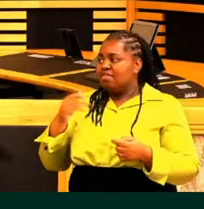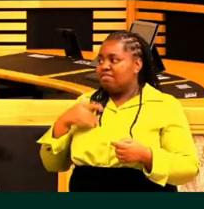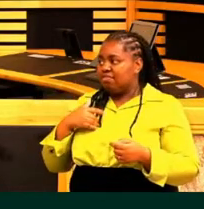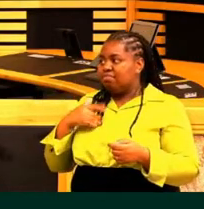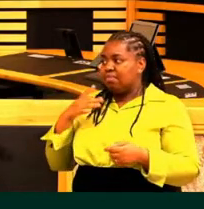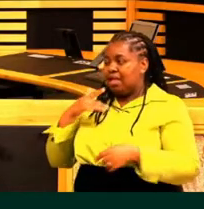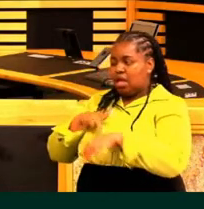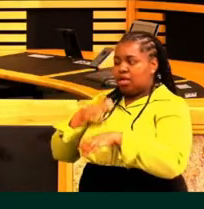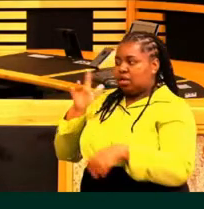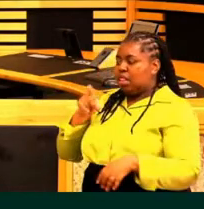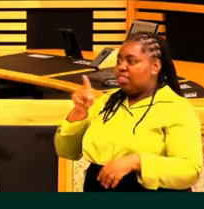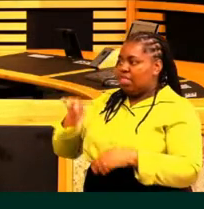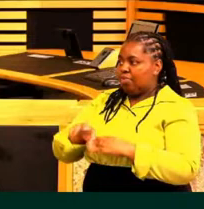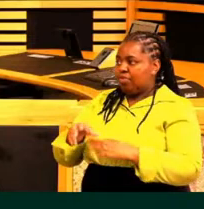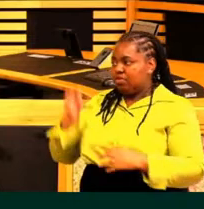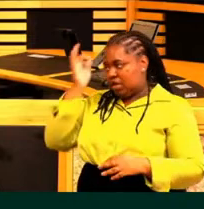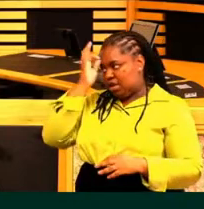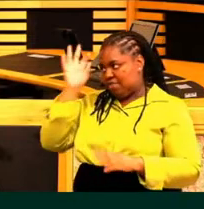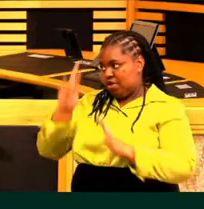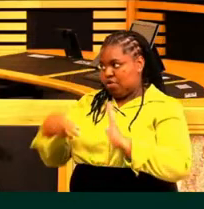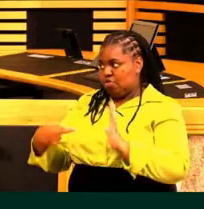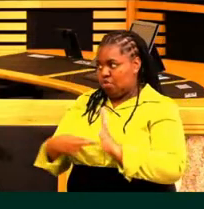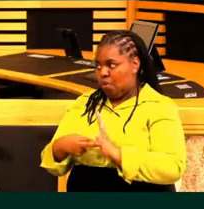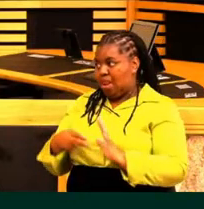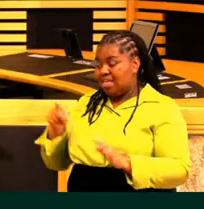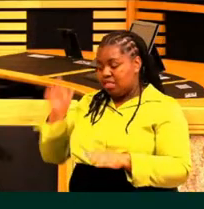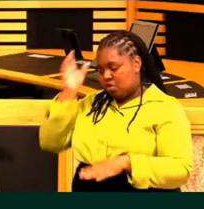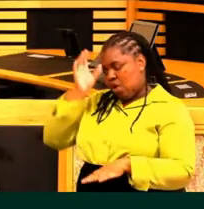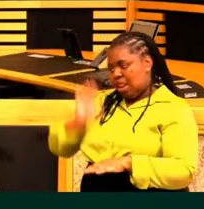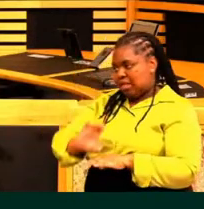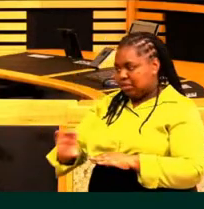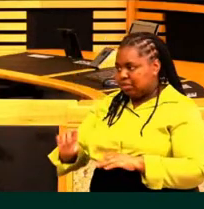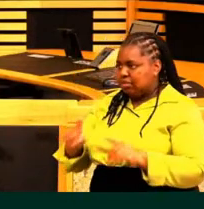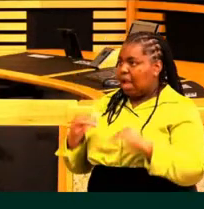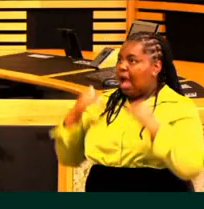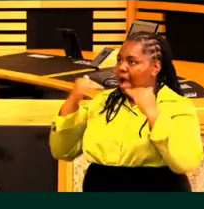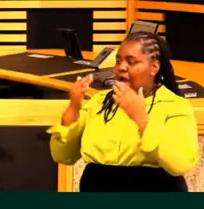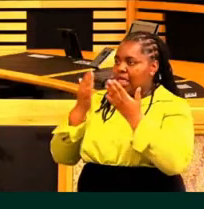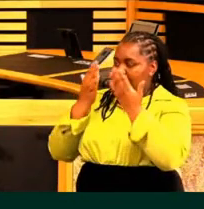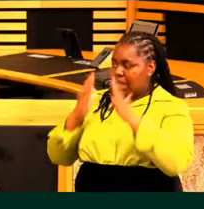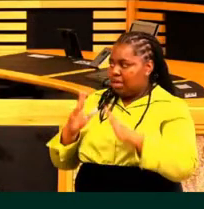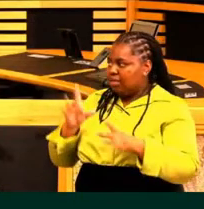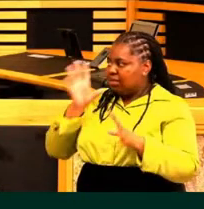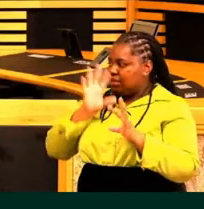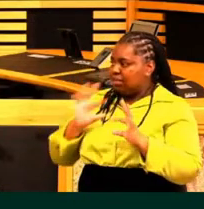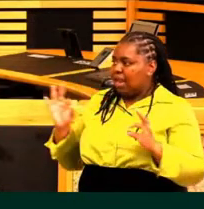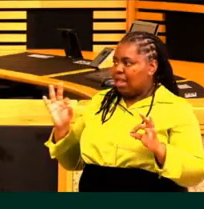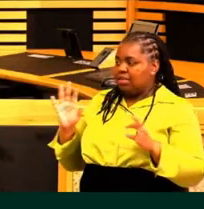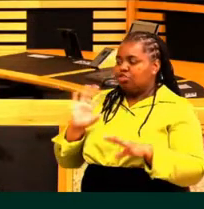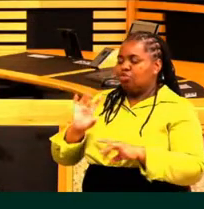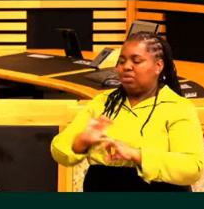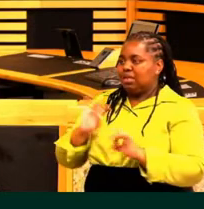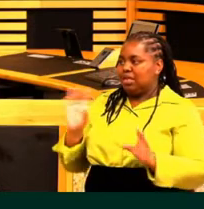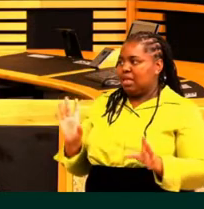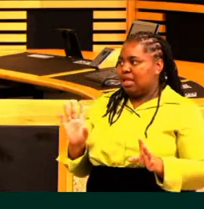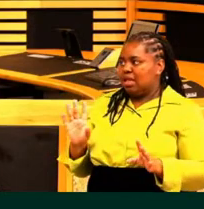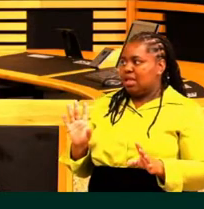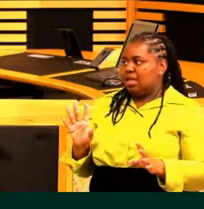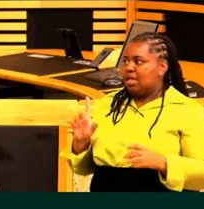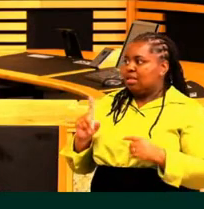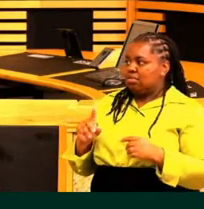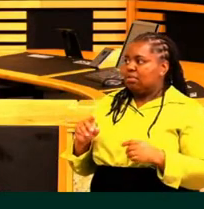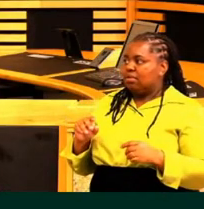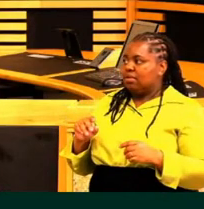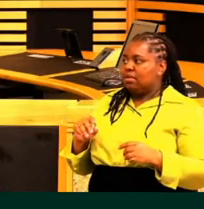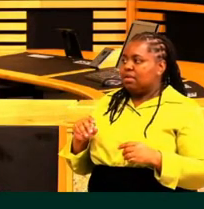the provincial government ruled in colleges institution of Higher Learning is silent or is not clear and to an extent